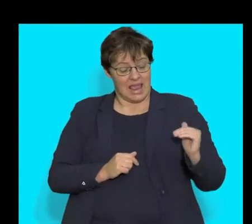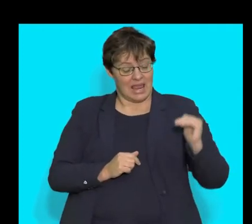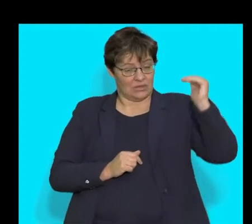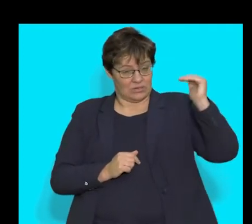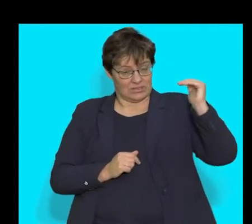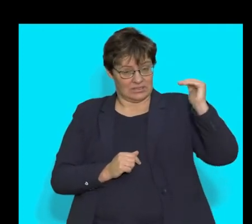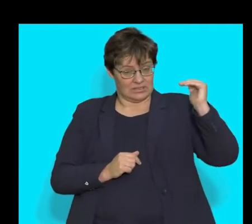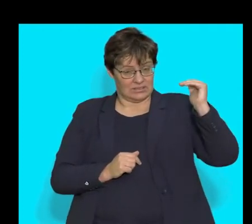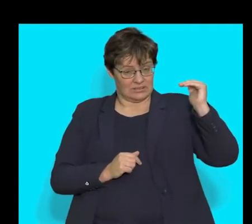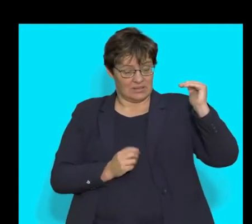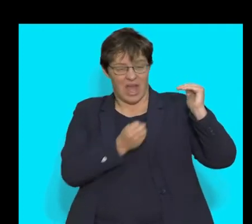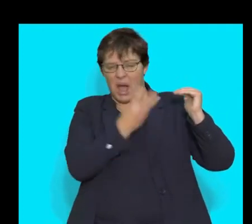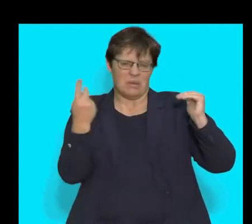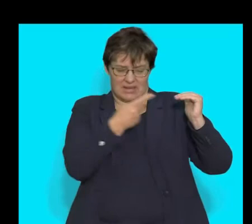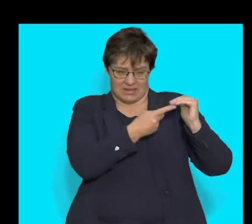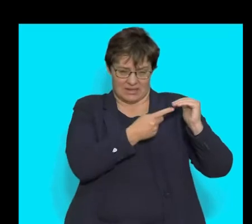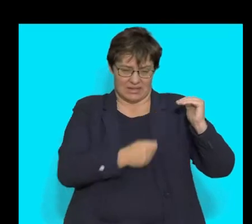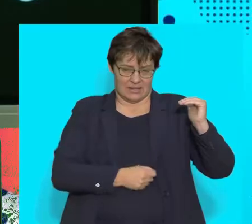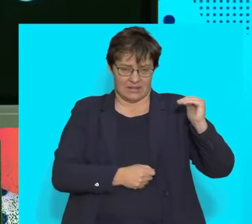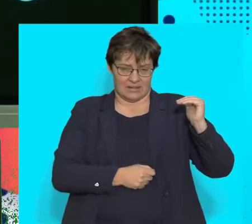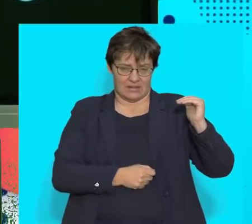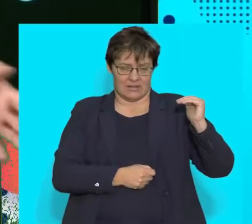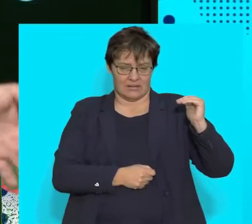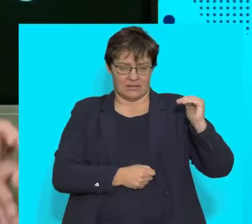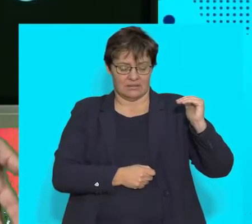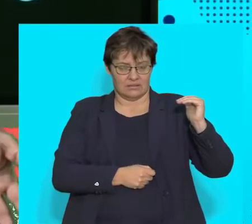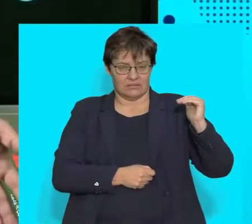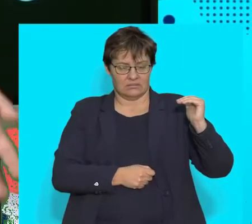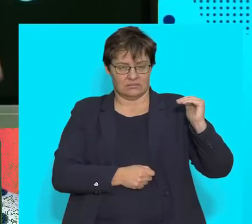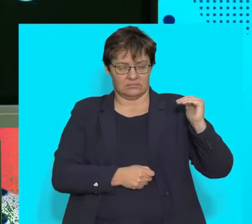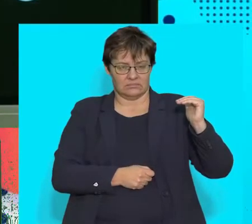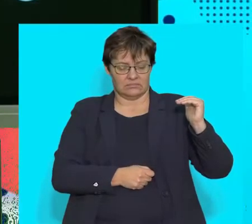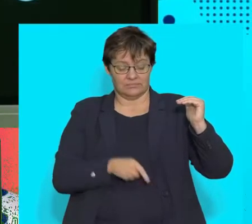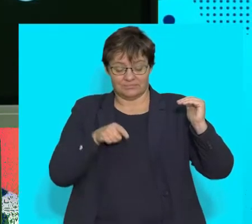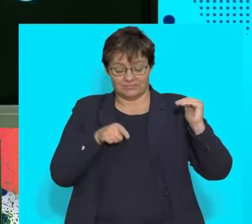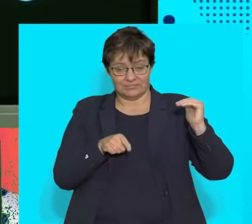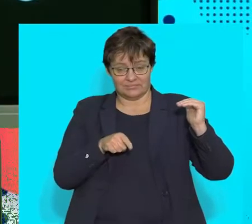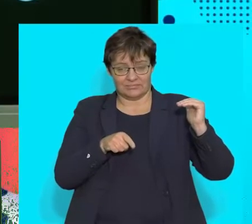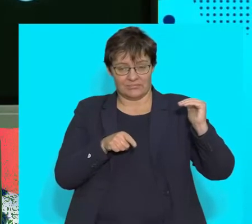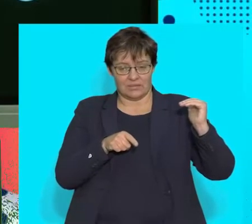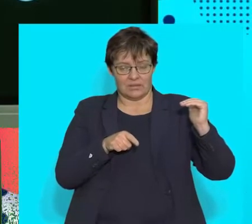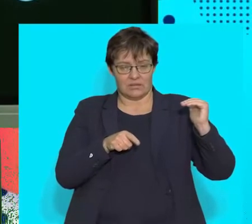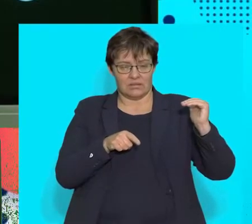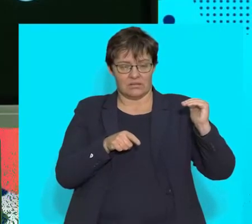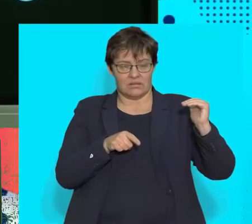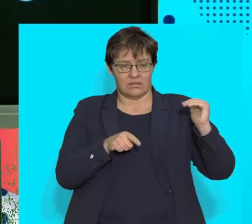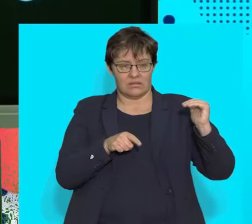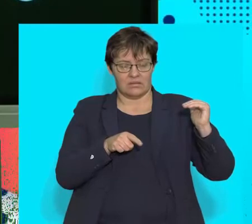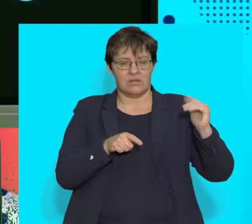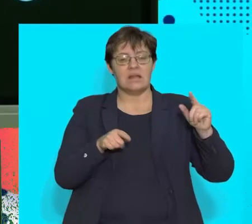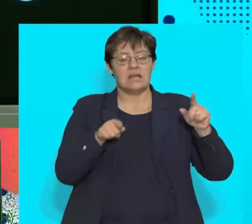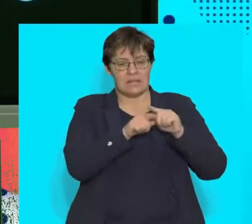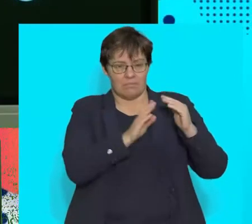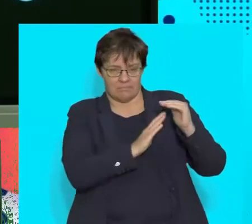independent variable by a certain factor, then the dependent variable is going to increase by